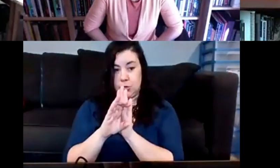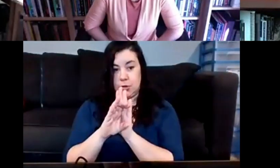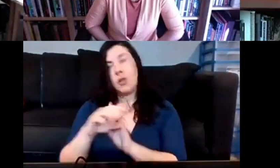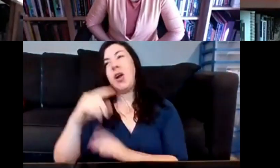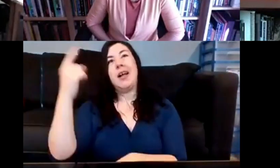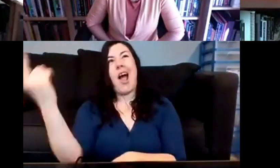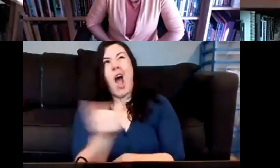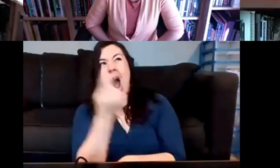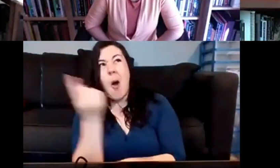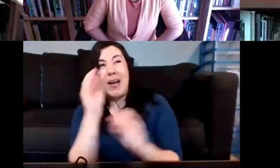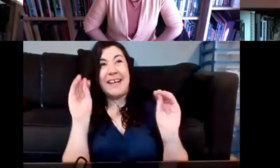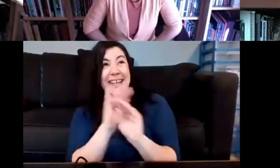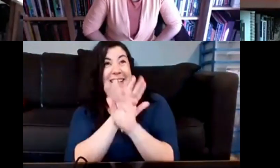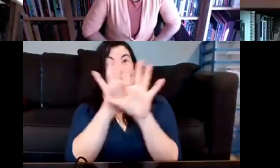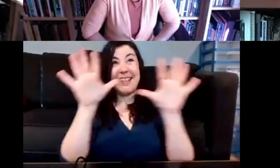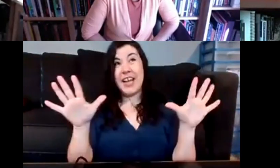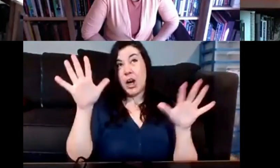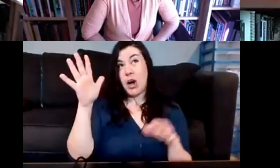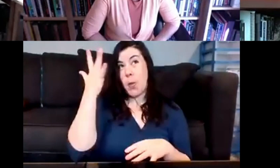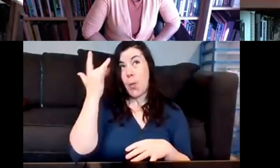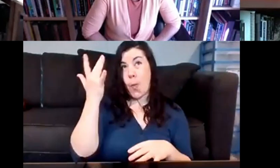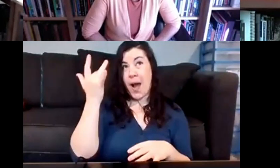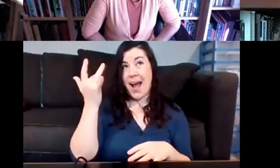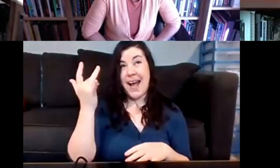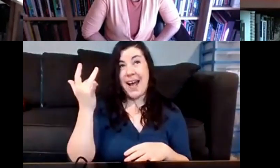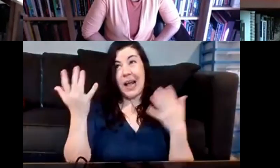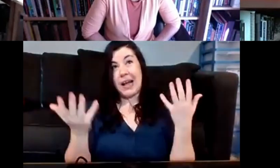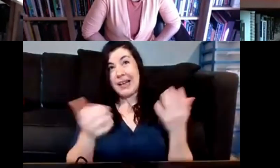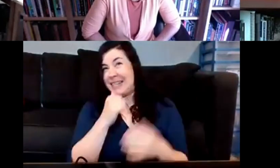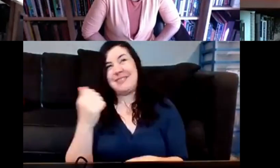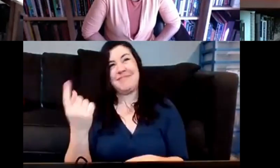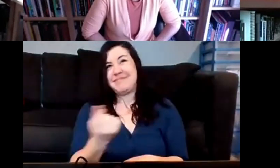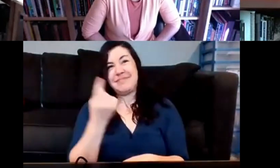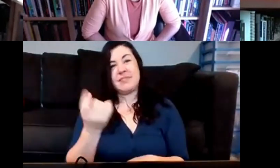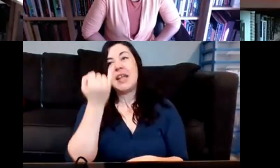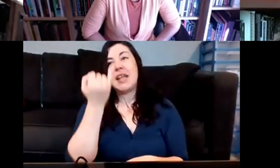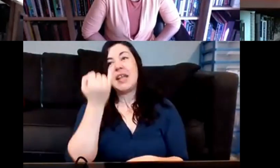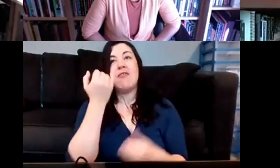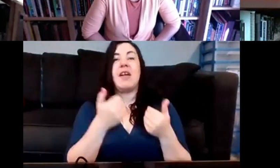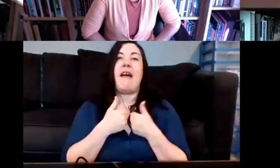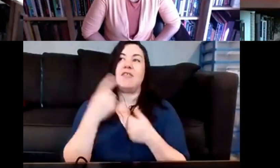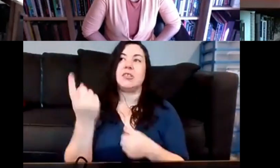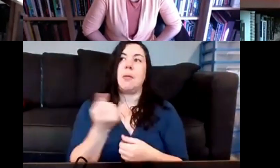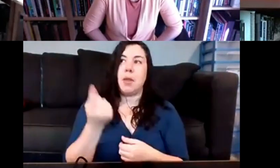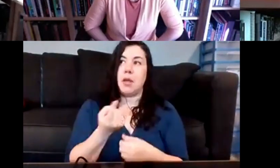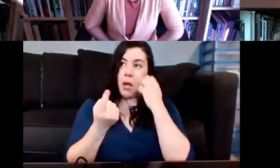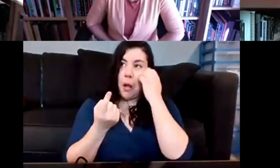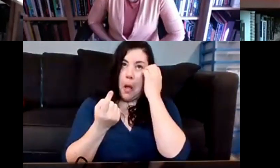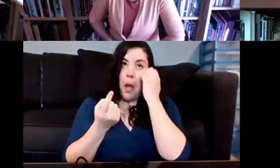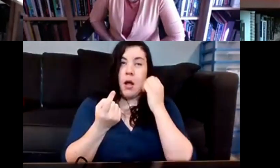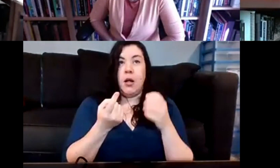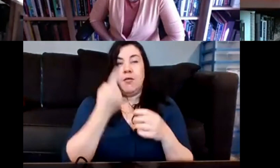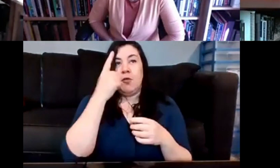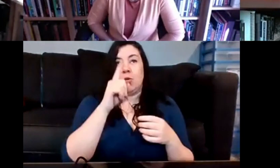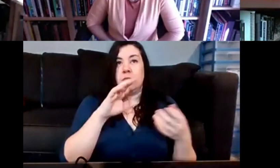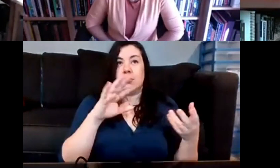clear if you're doing something restorative, but I do think it's easier